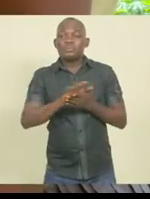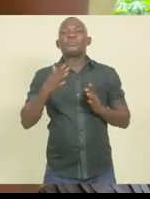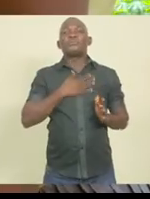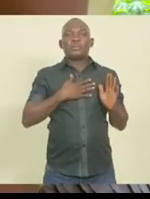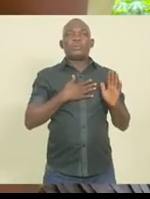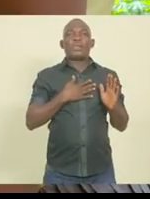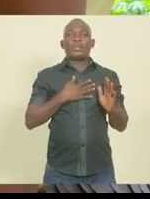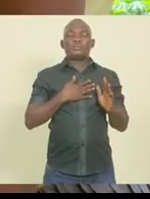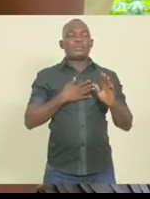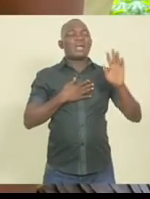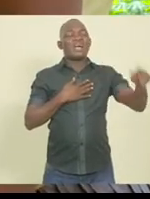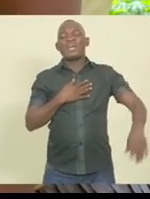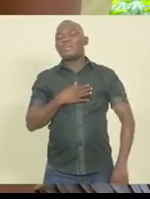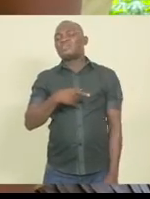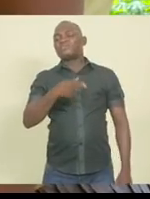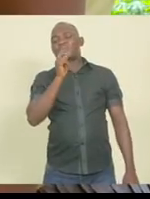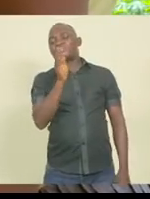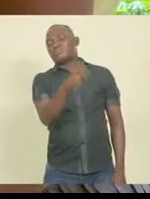Please. My sister, take your juice.